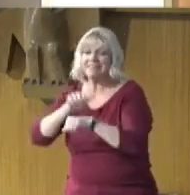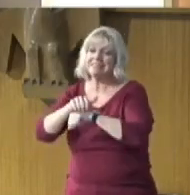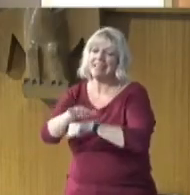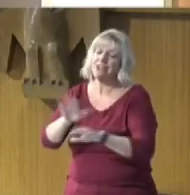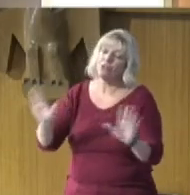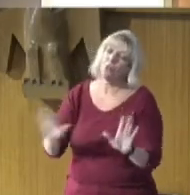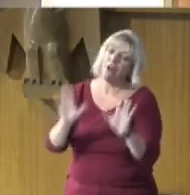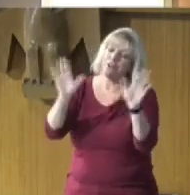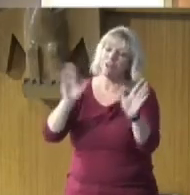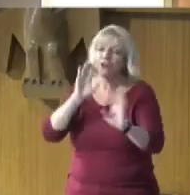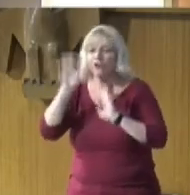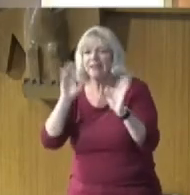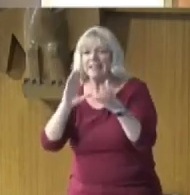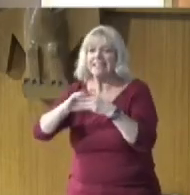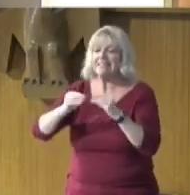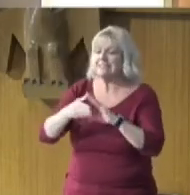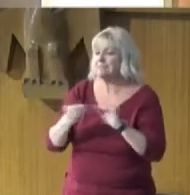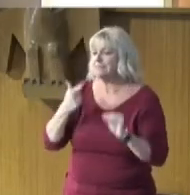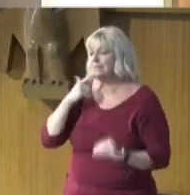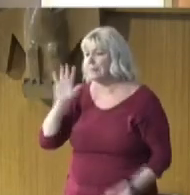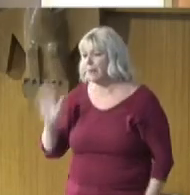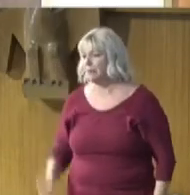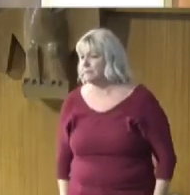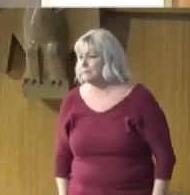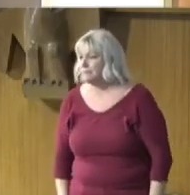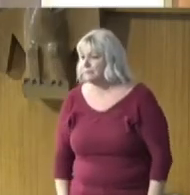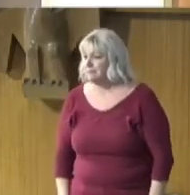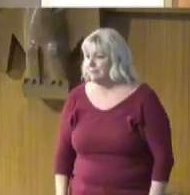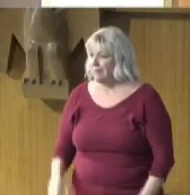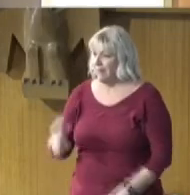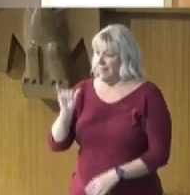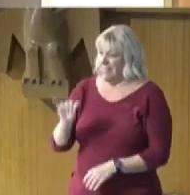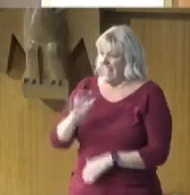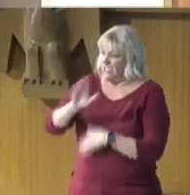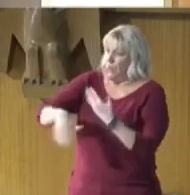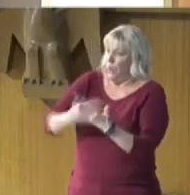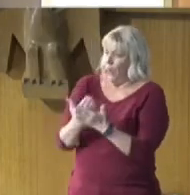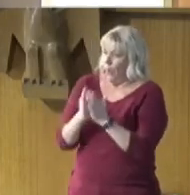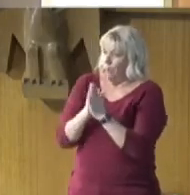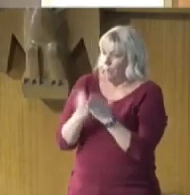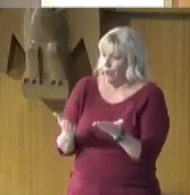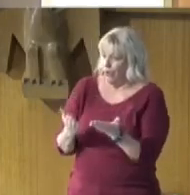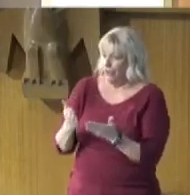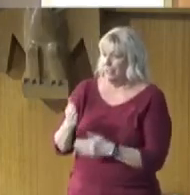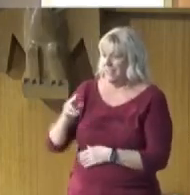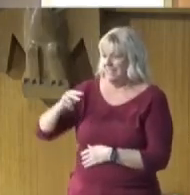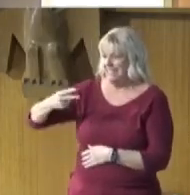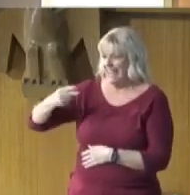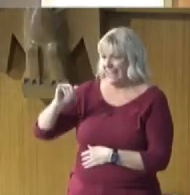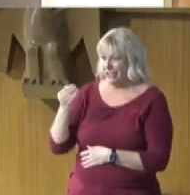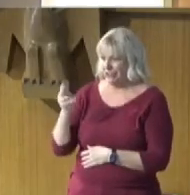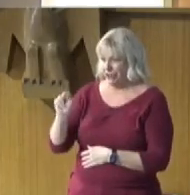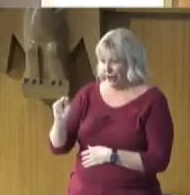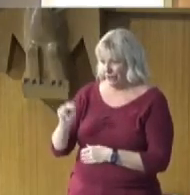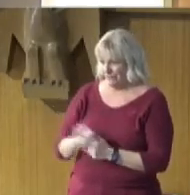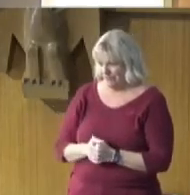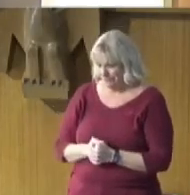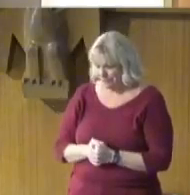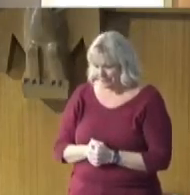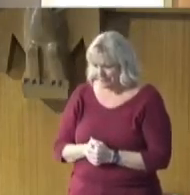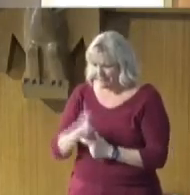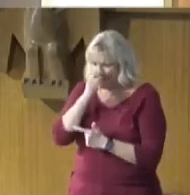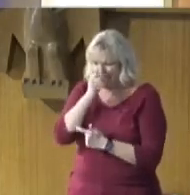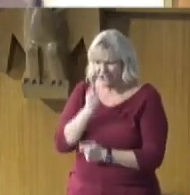two verses are just a farewell. That's the entire book of 2 John. Now, what's interesting about this